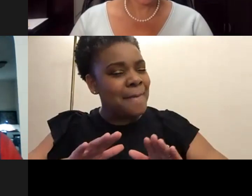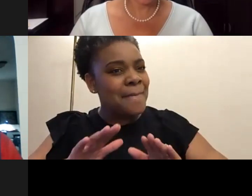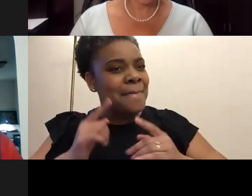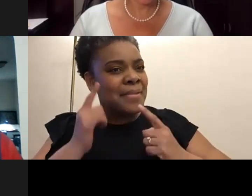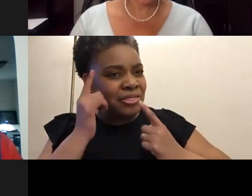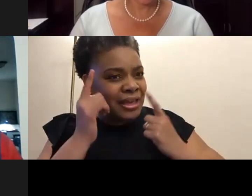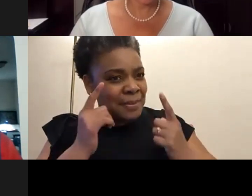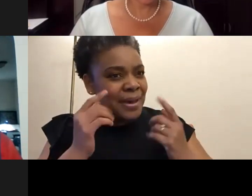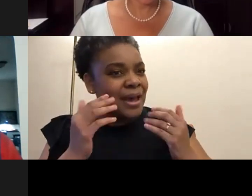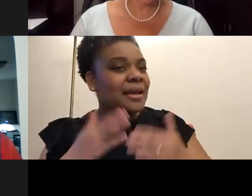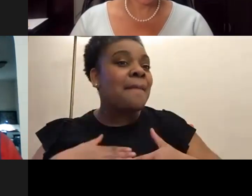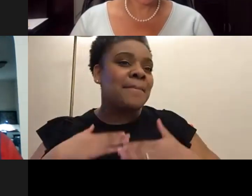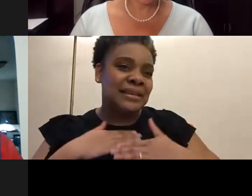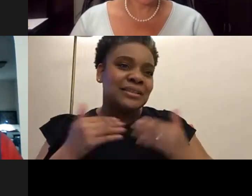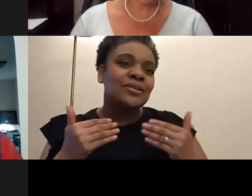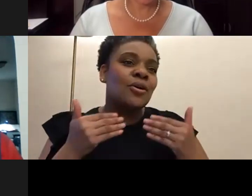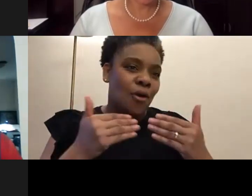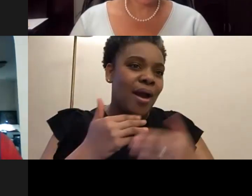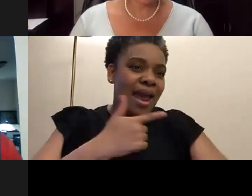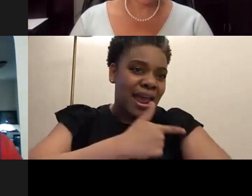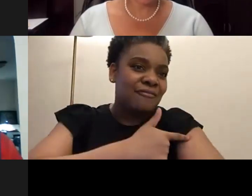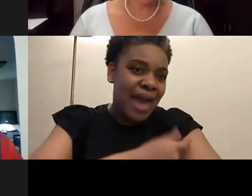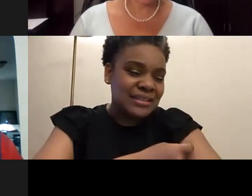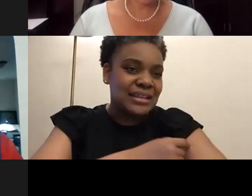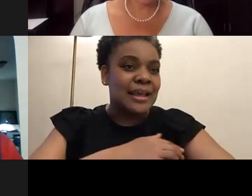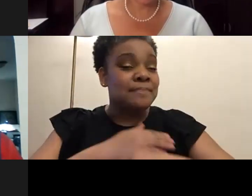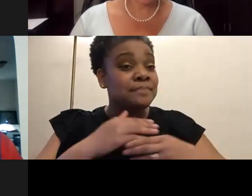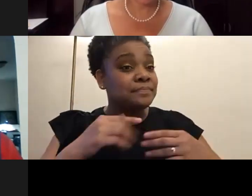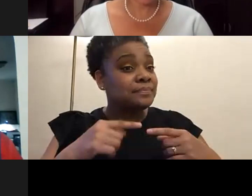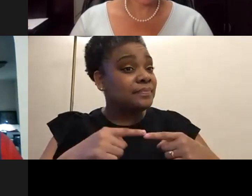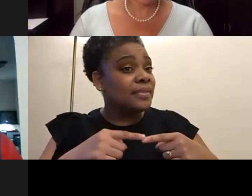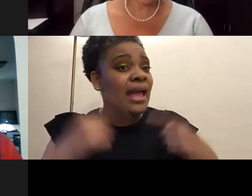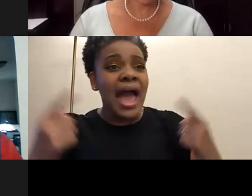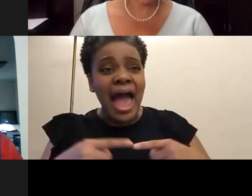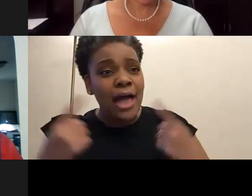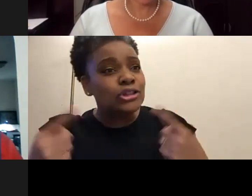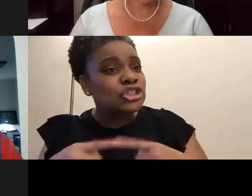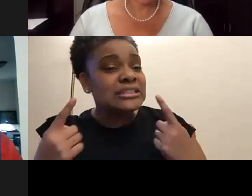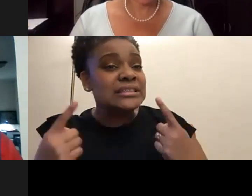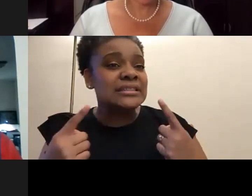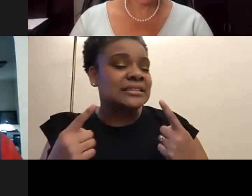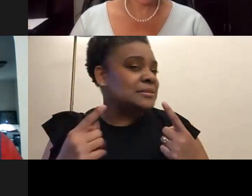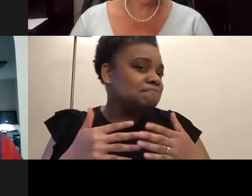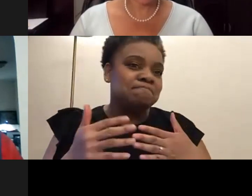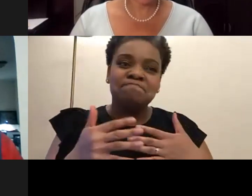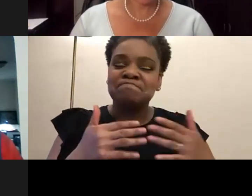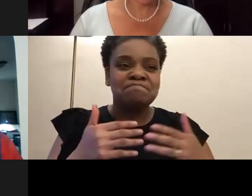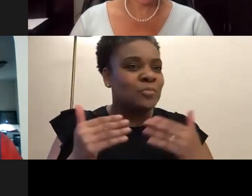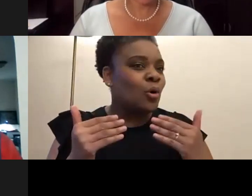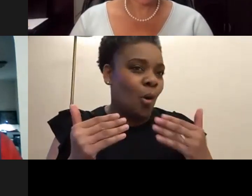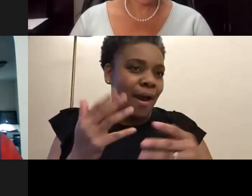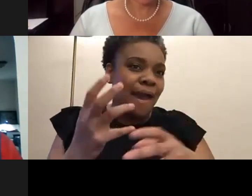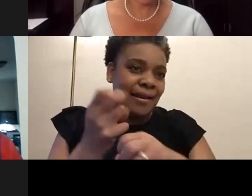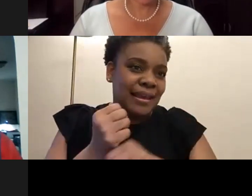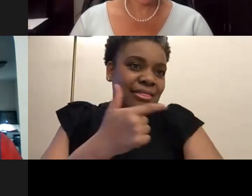vaccinated, please. Whether you have allergies, you have asthma, whatever, please get vaccinated. It really comes to which